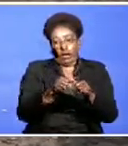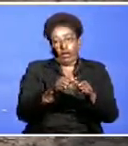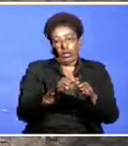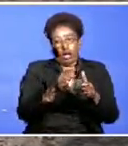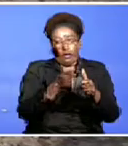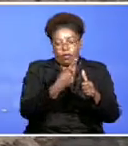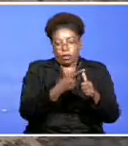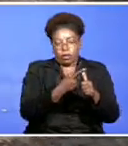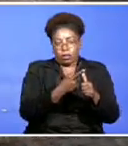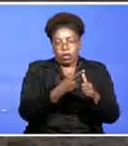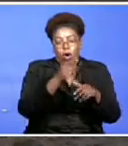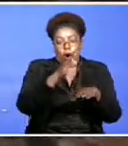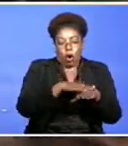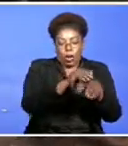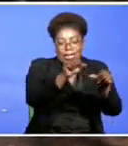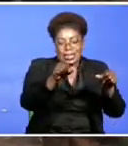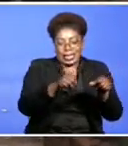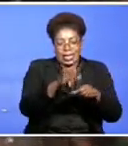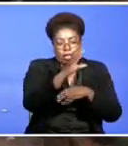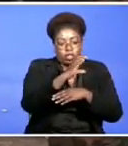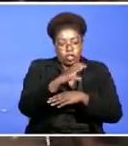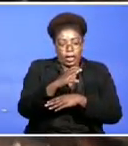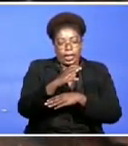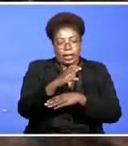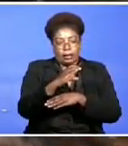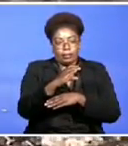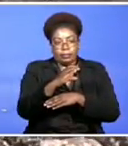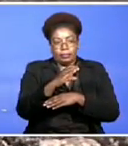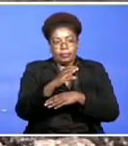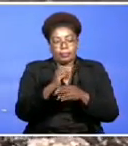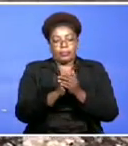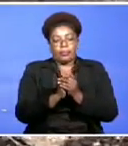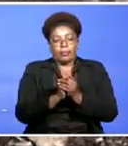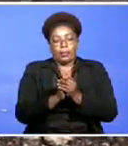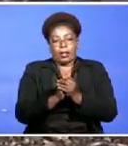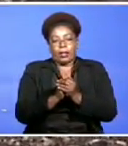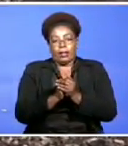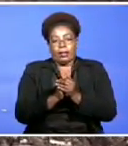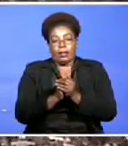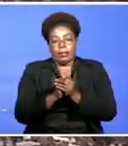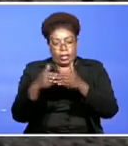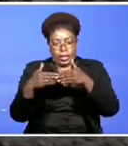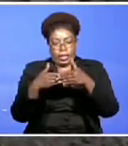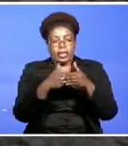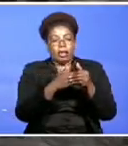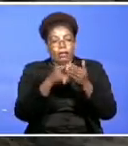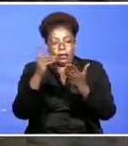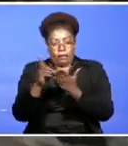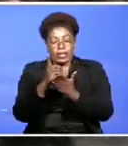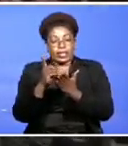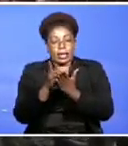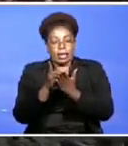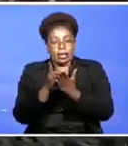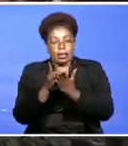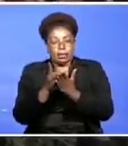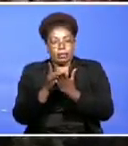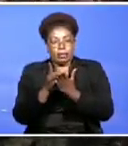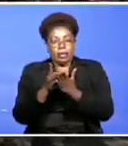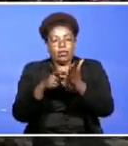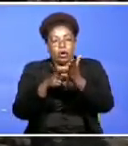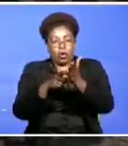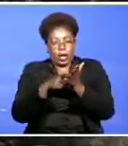initial on-scene probing and analysis. Chief Investigator of Air Accidents Delvin Major says a